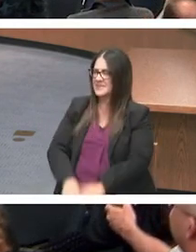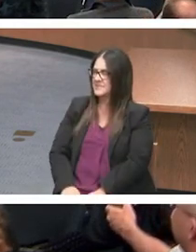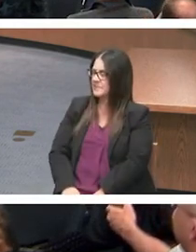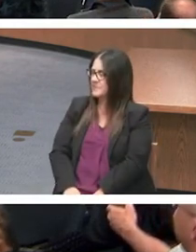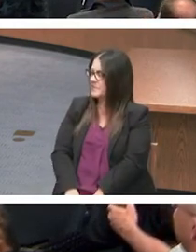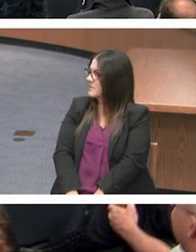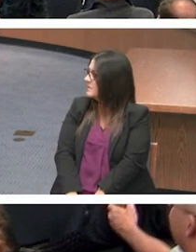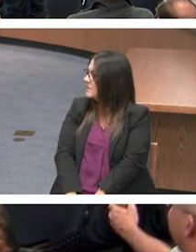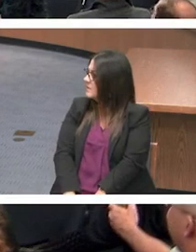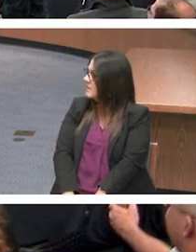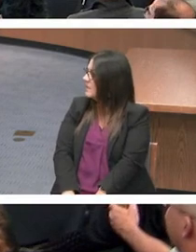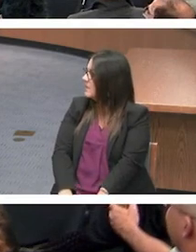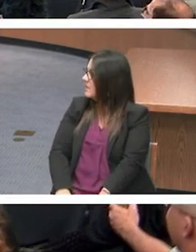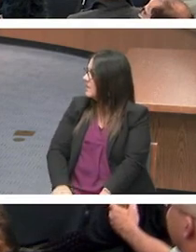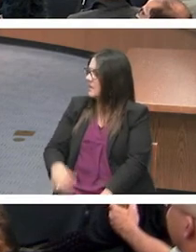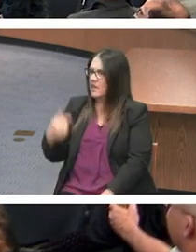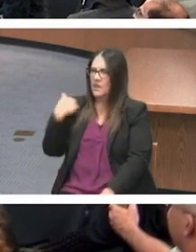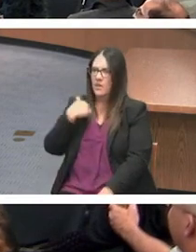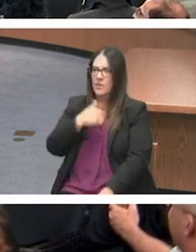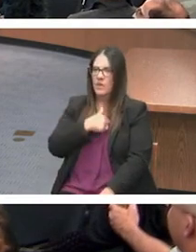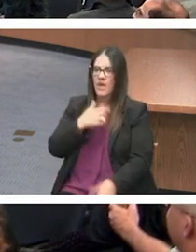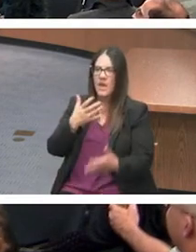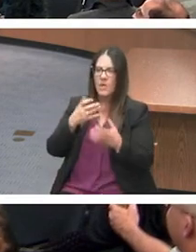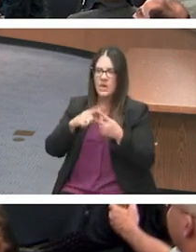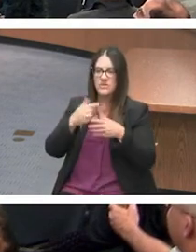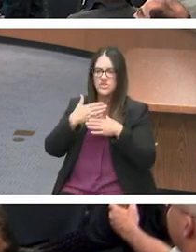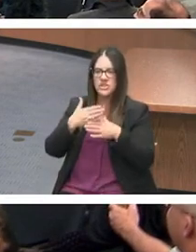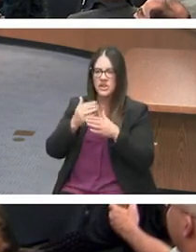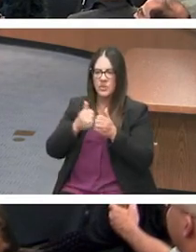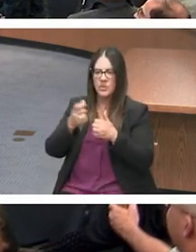Listen, we're at the bottom of the hour, but I did want to share